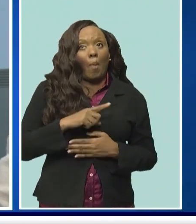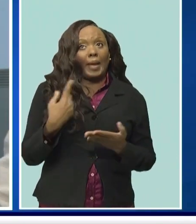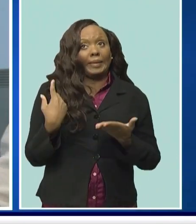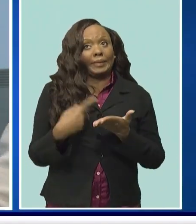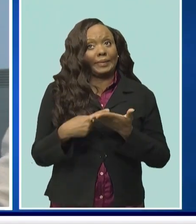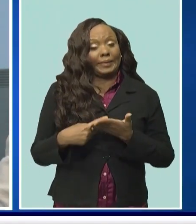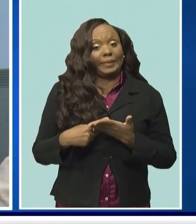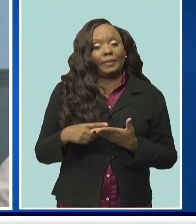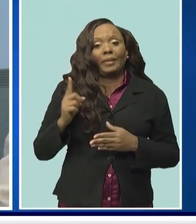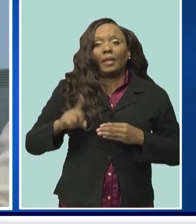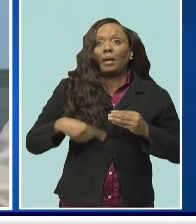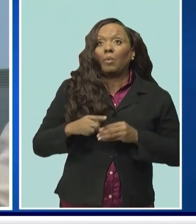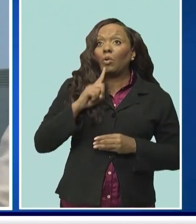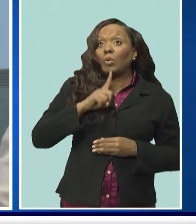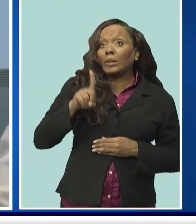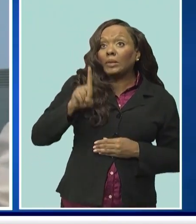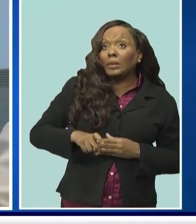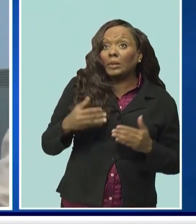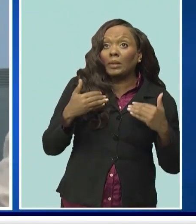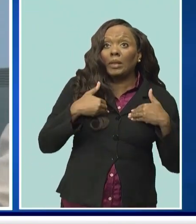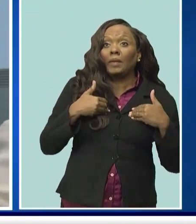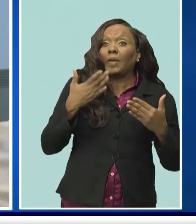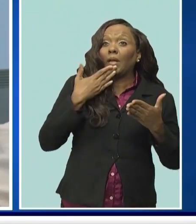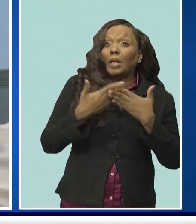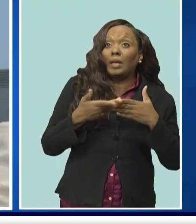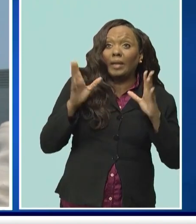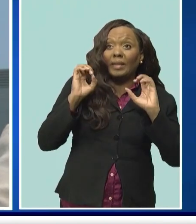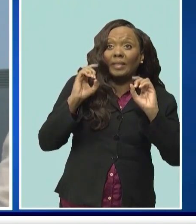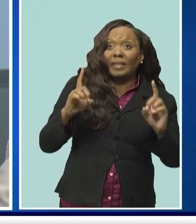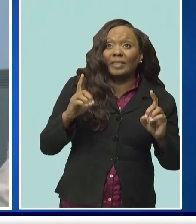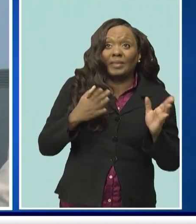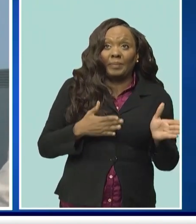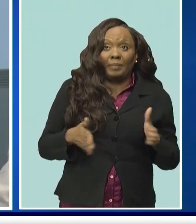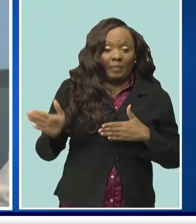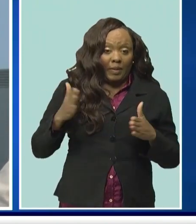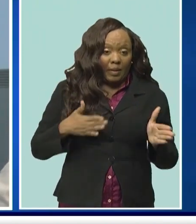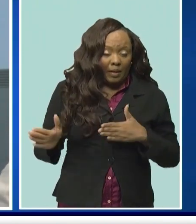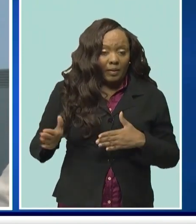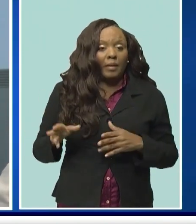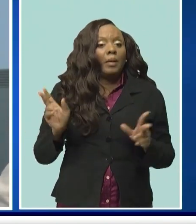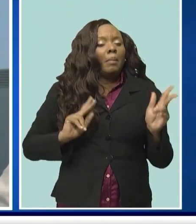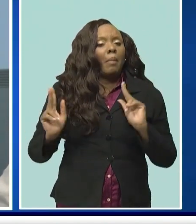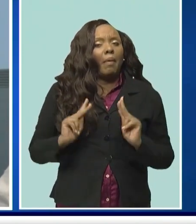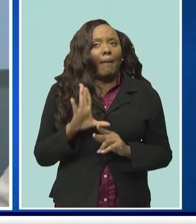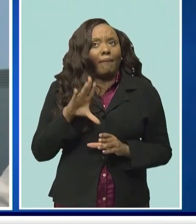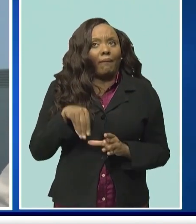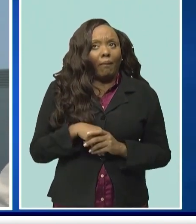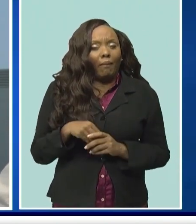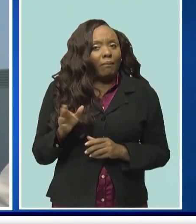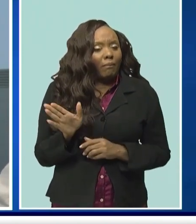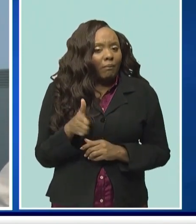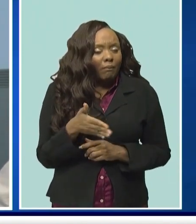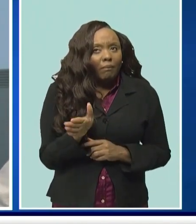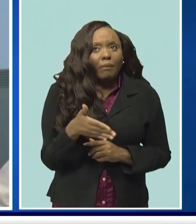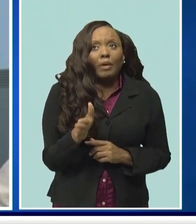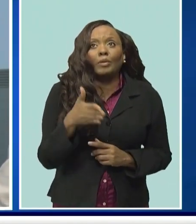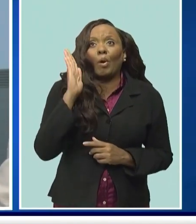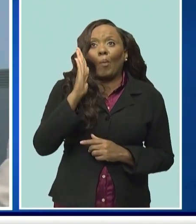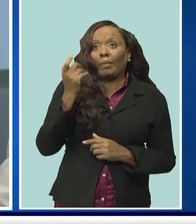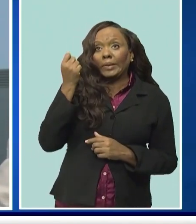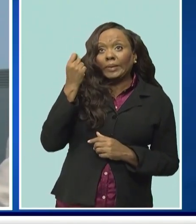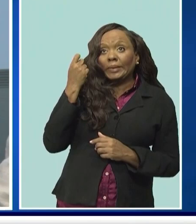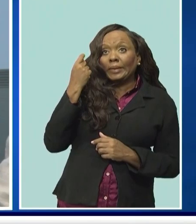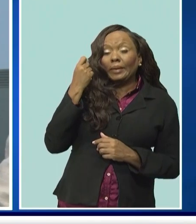need to have an education plan so that the fisher folk and those in the industry would recognize